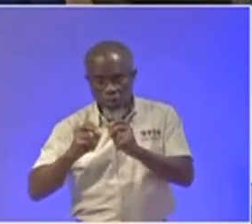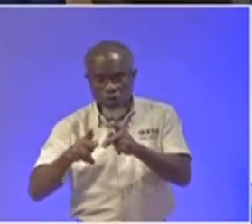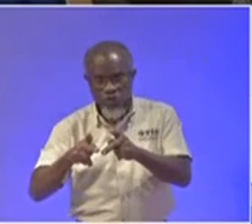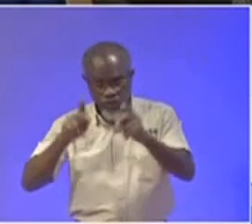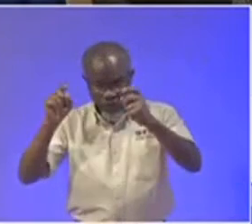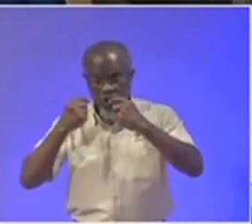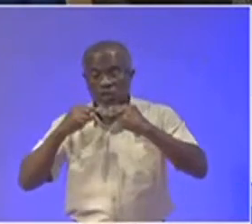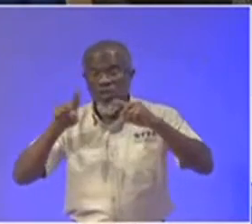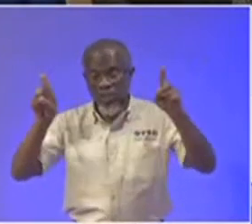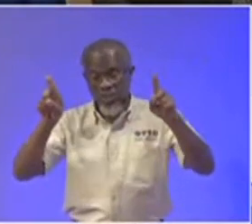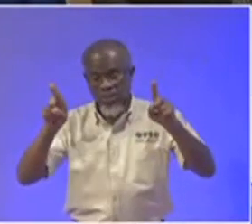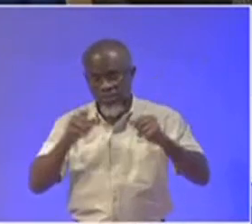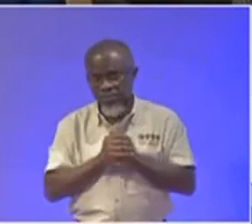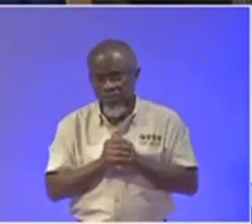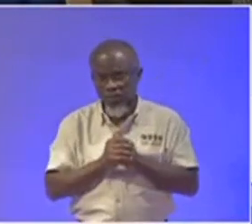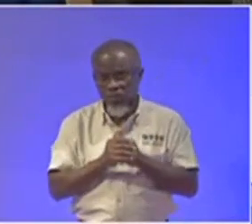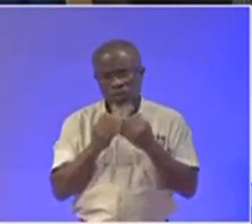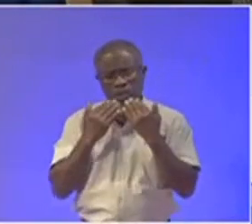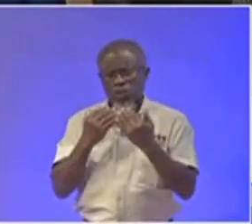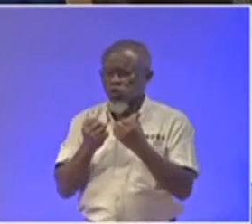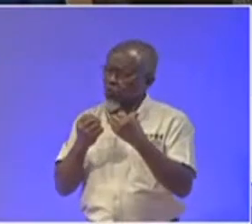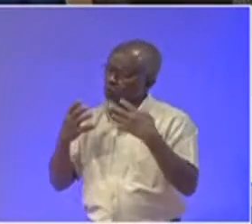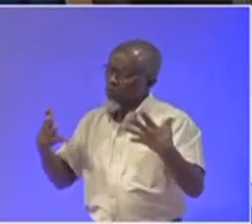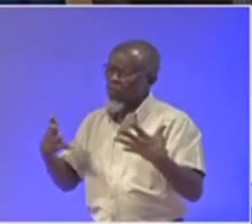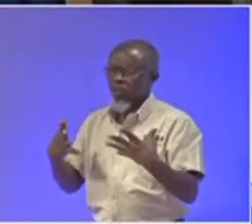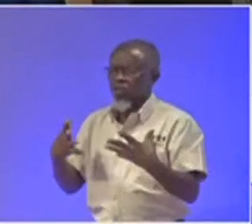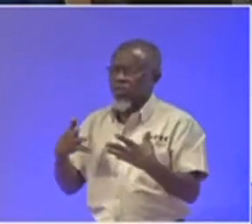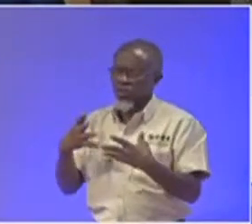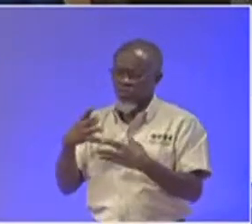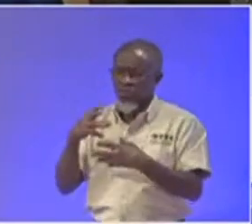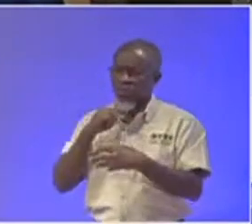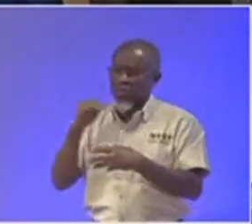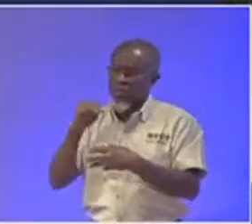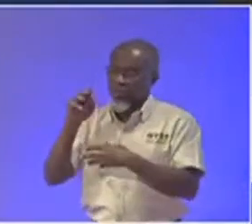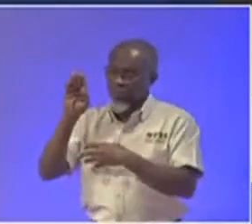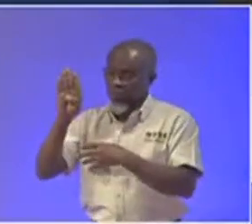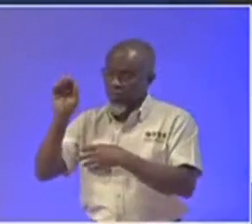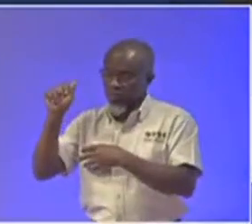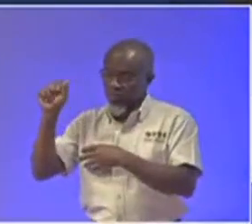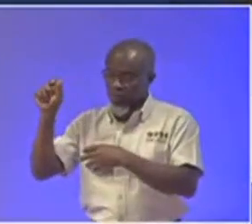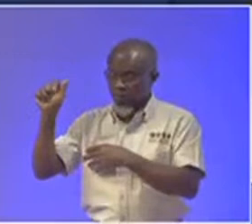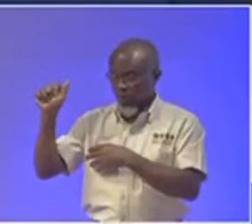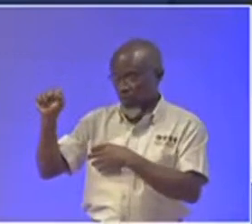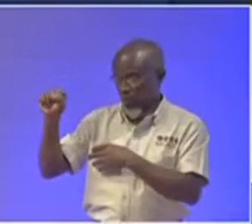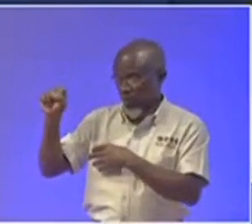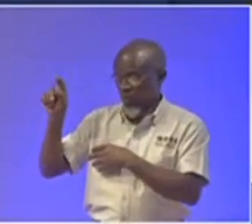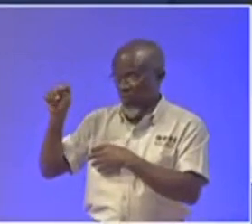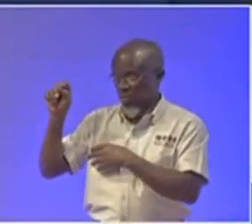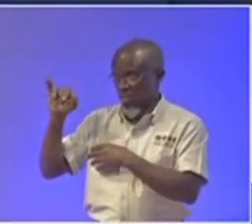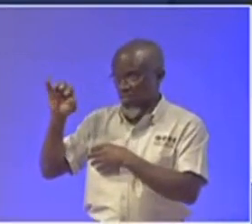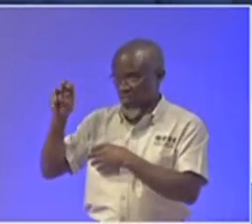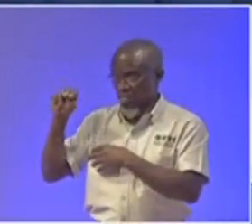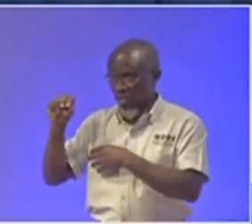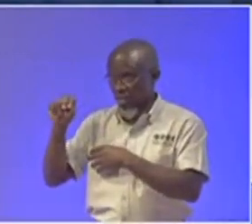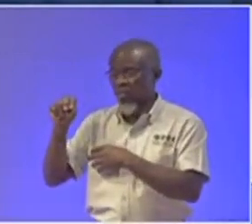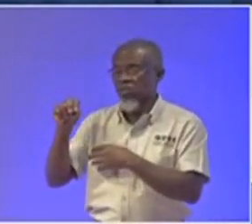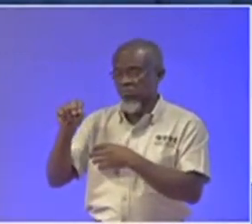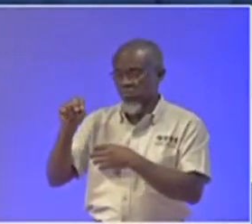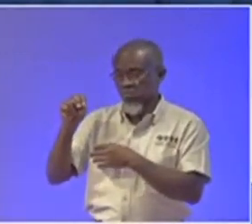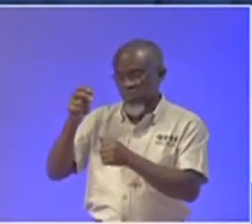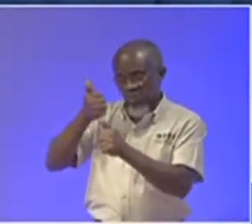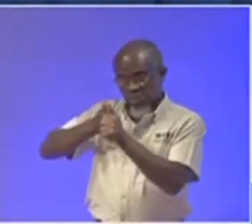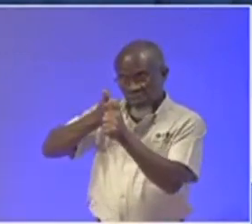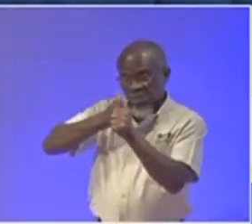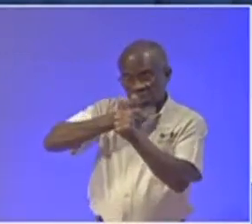want to thank you so much, Ms. Mary Bastian and Dr. Paulson Skerritt, as well as each panel member of